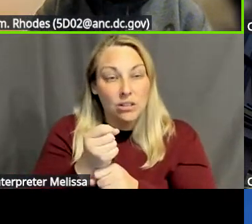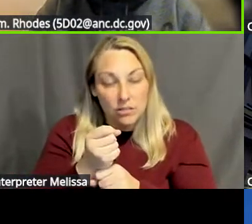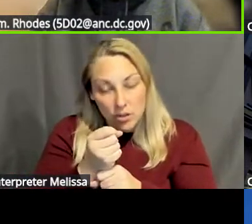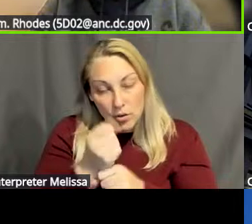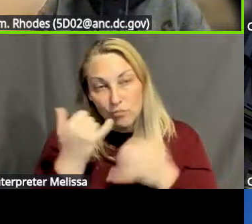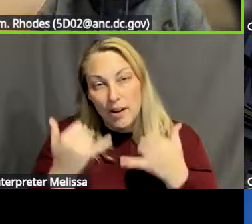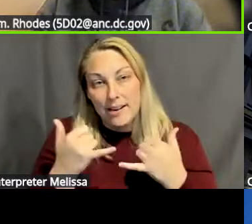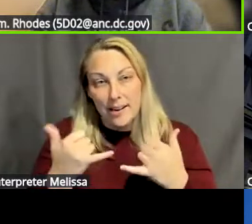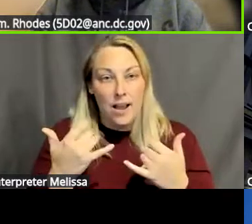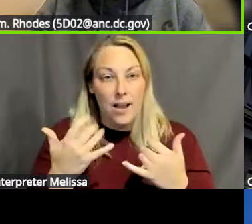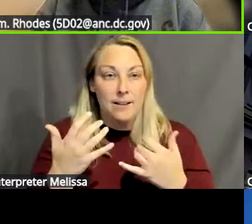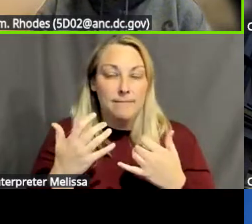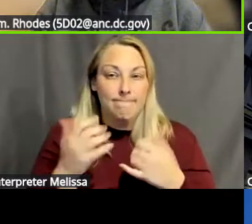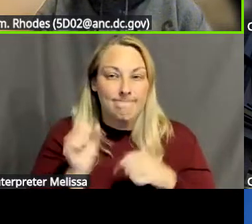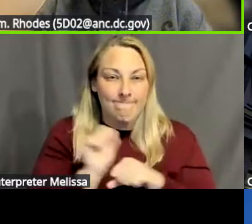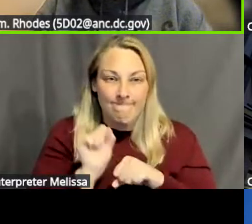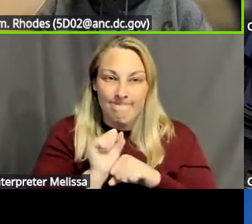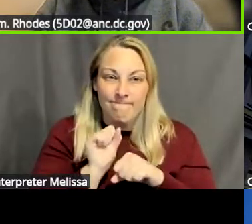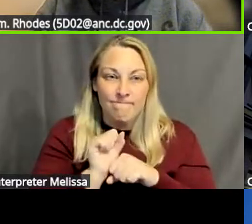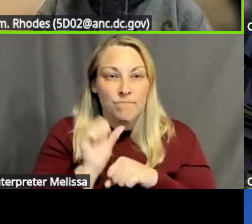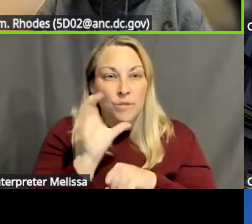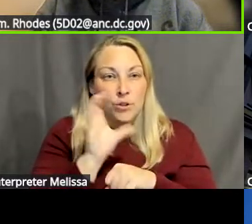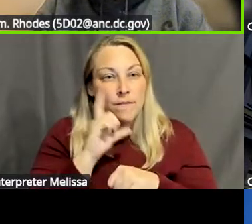on. Um,